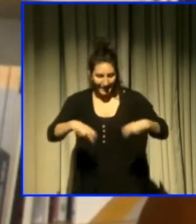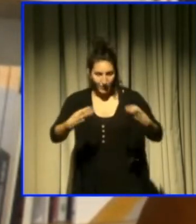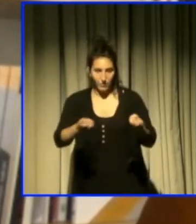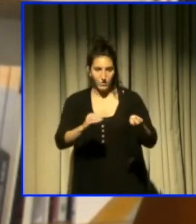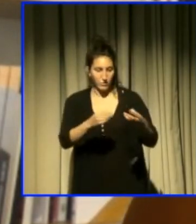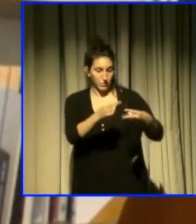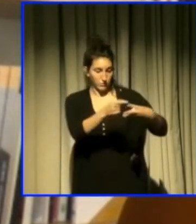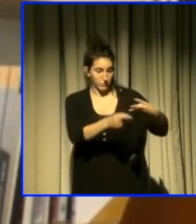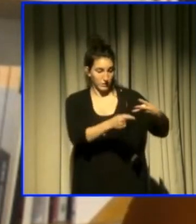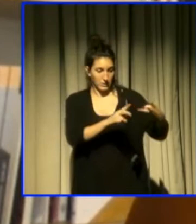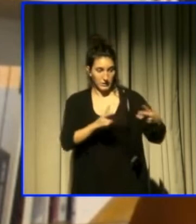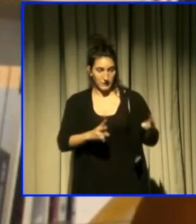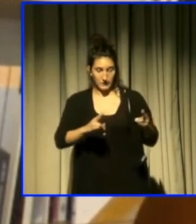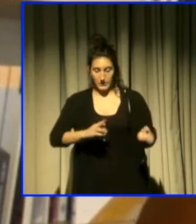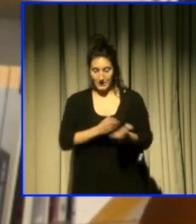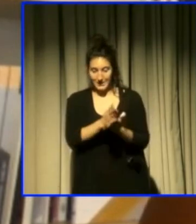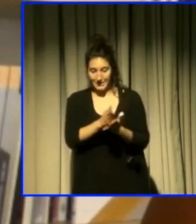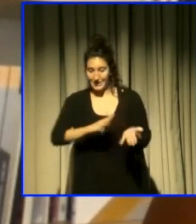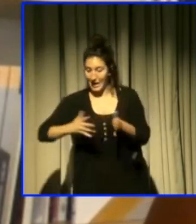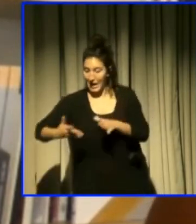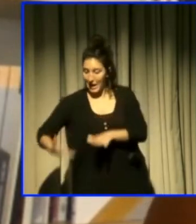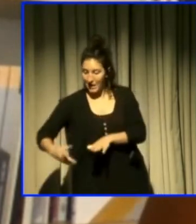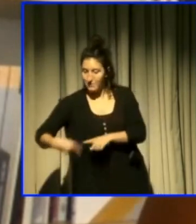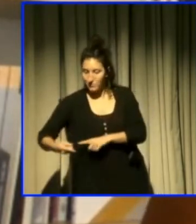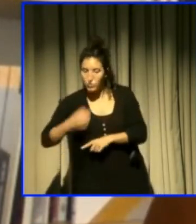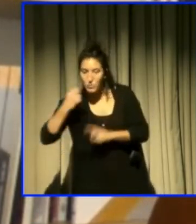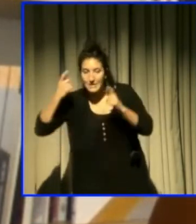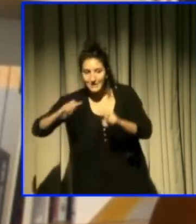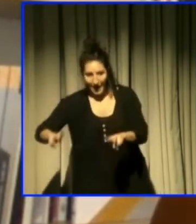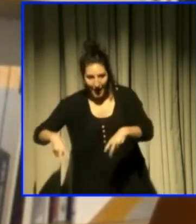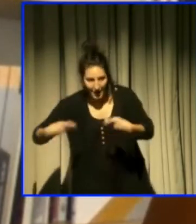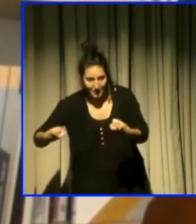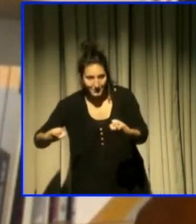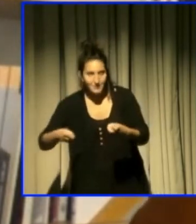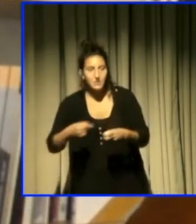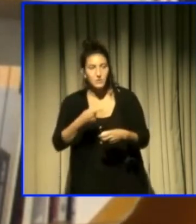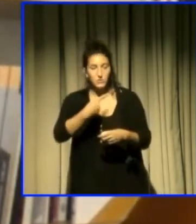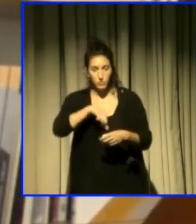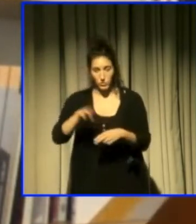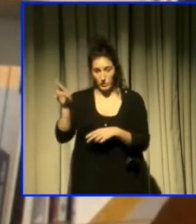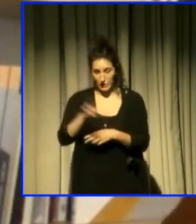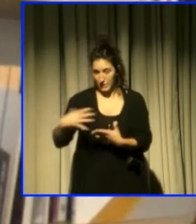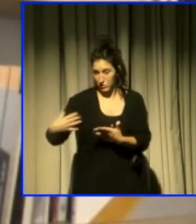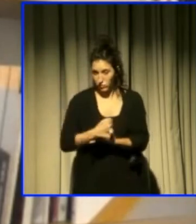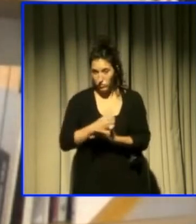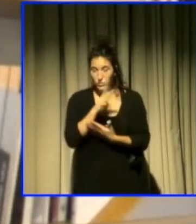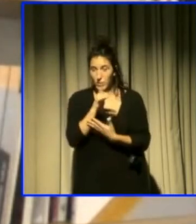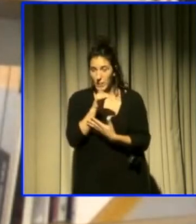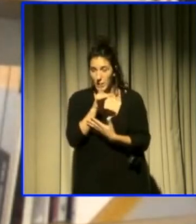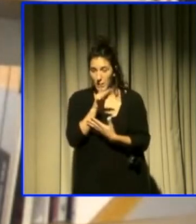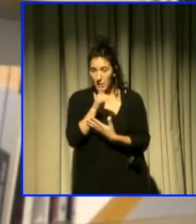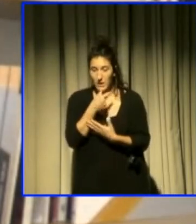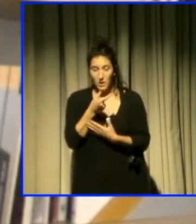guide you now through these 3 phases, and also will give you some tips on how to integrate it into your own life. So the first